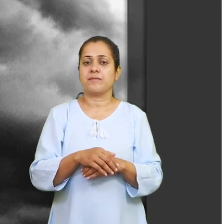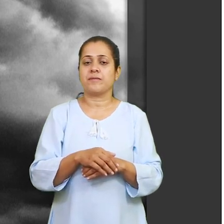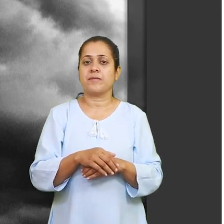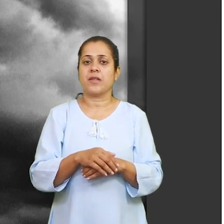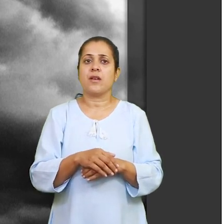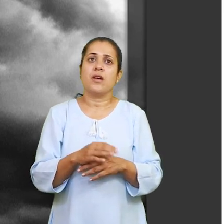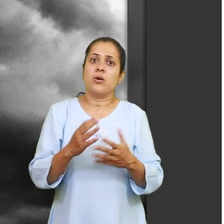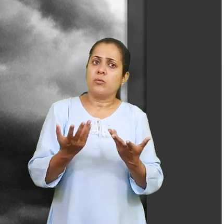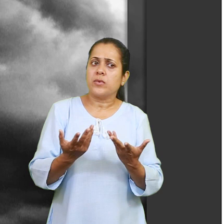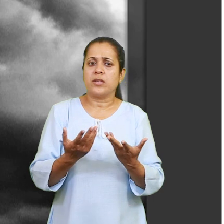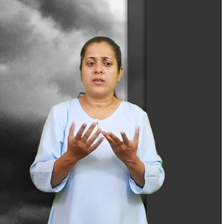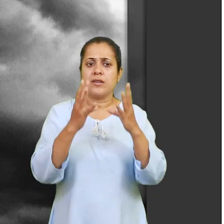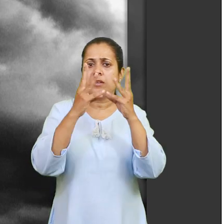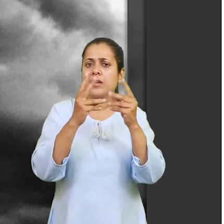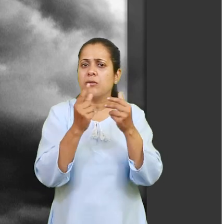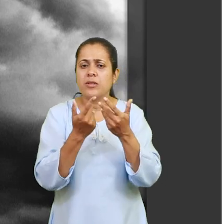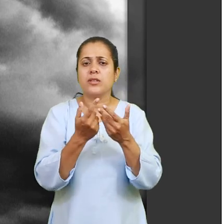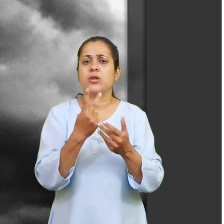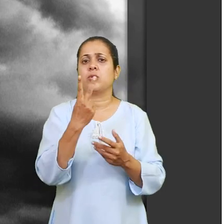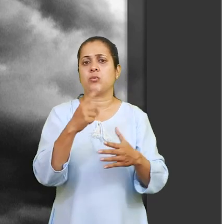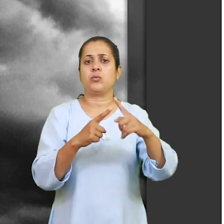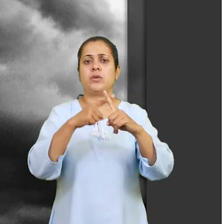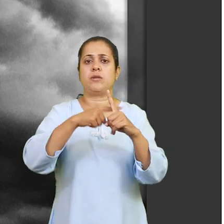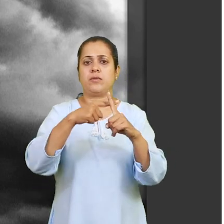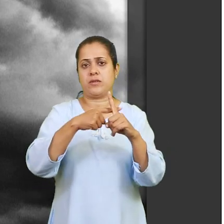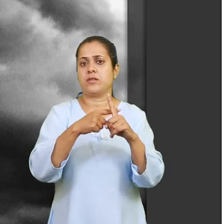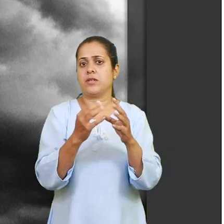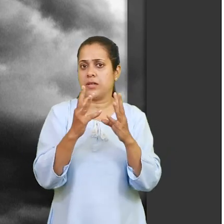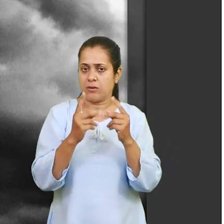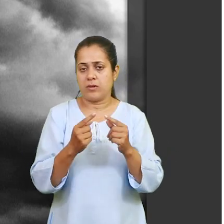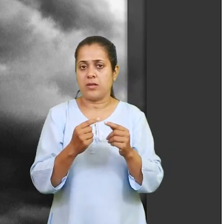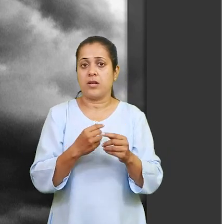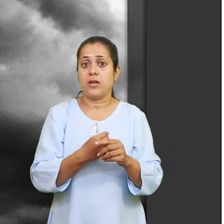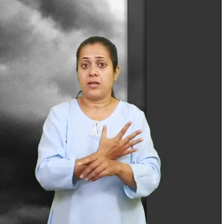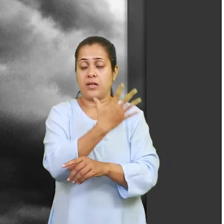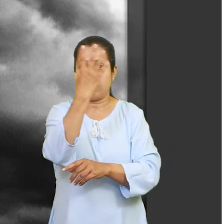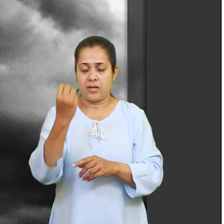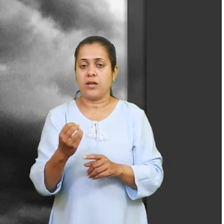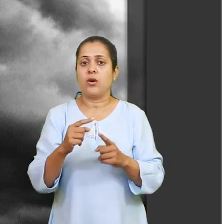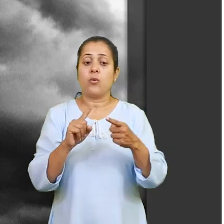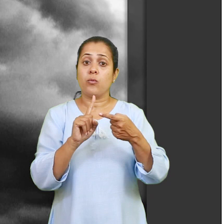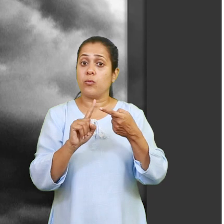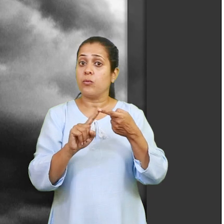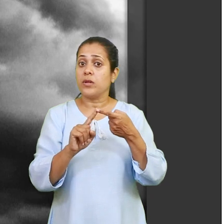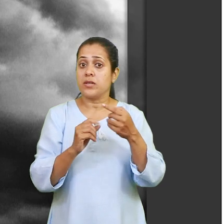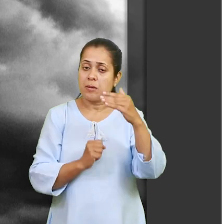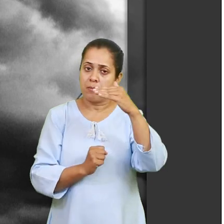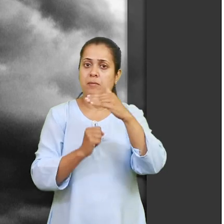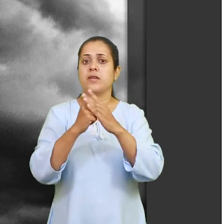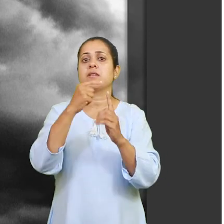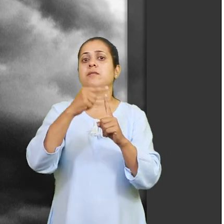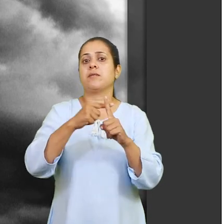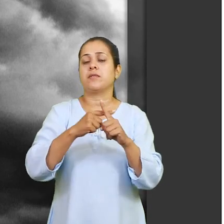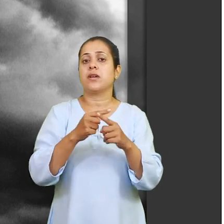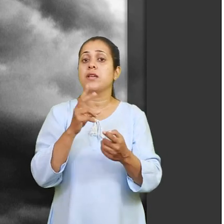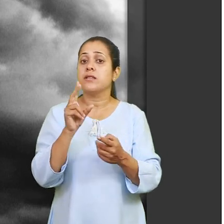We normally calculate two temperatures in a particular day, and that is the maximum temperature